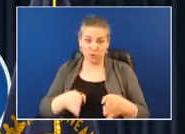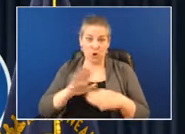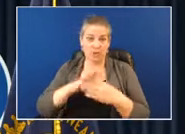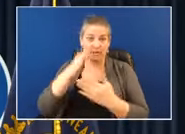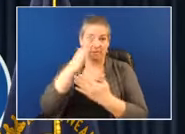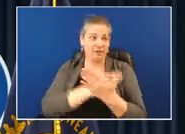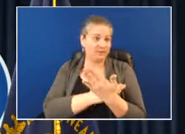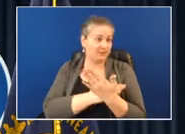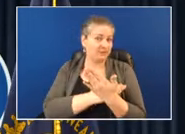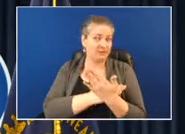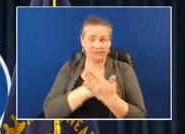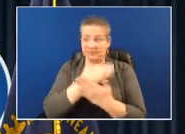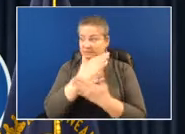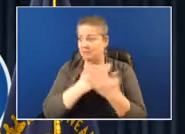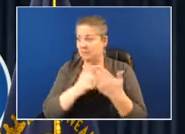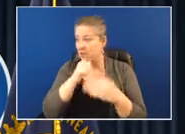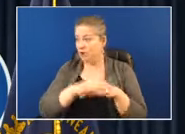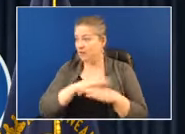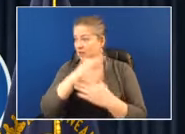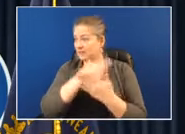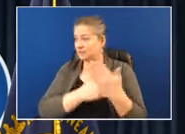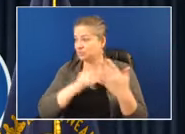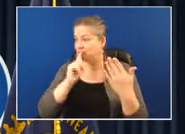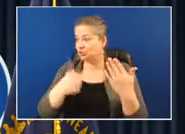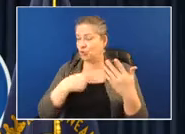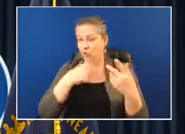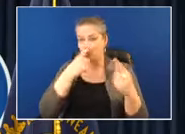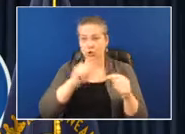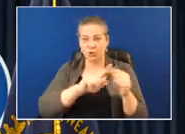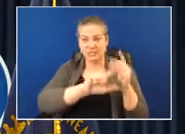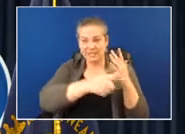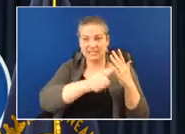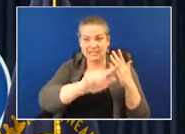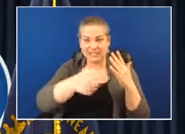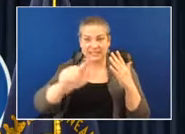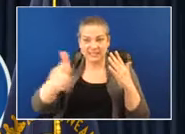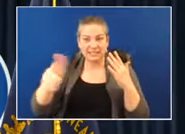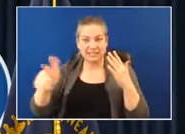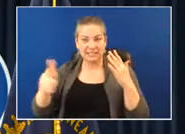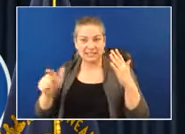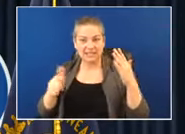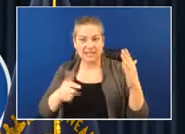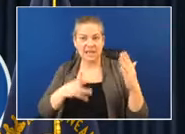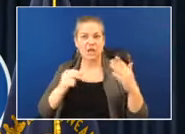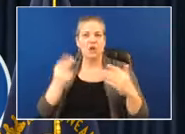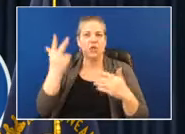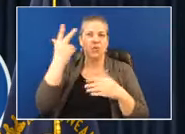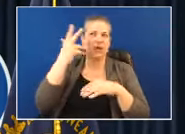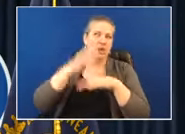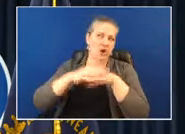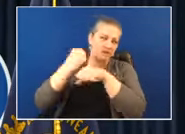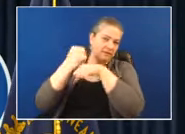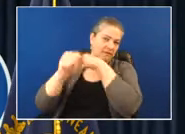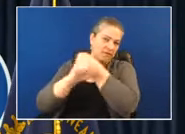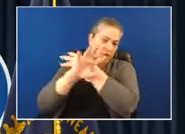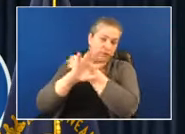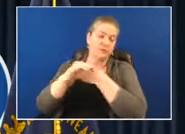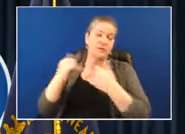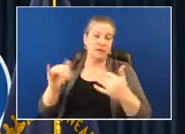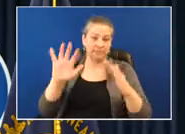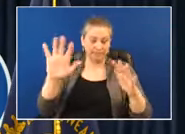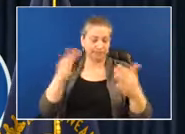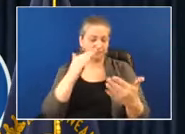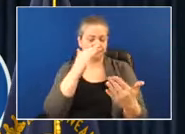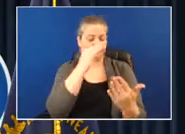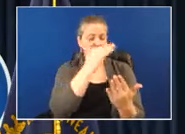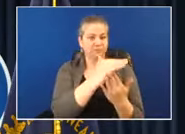some that I don't have on the list. We'll get everybody, as well as at least three virtually. So in the order that I have them, starting with the person who never